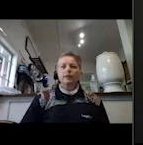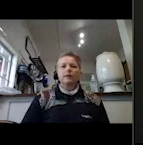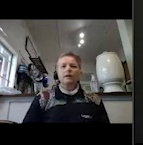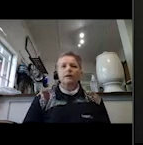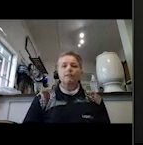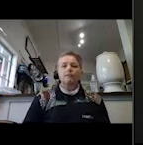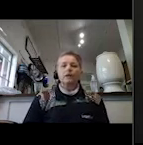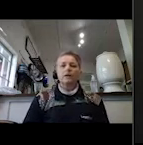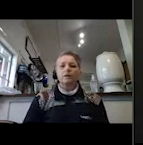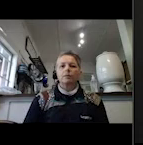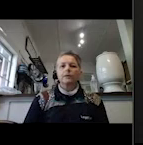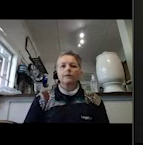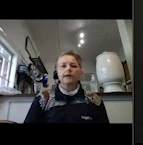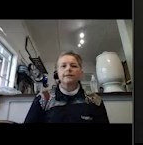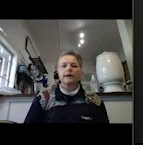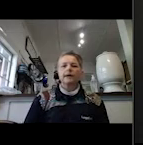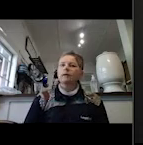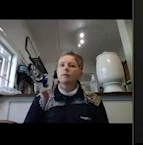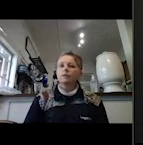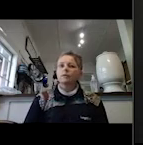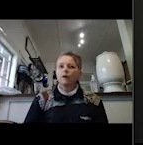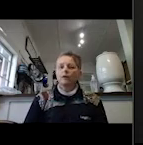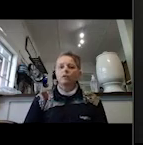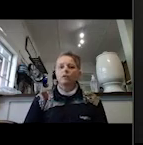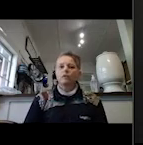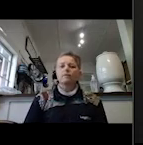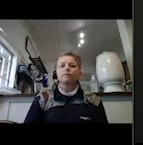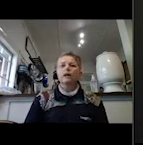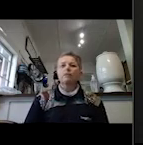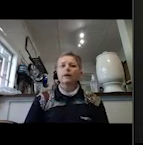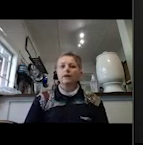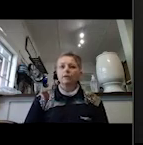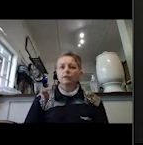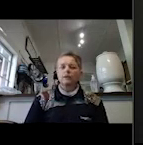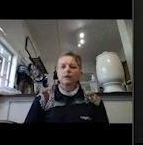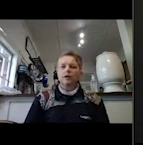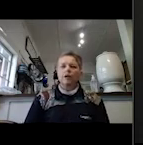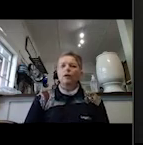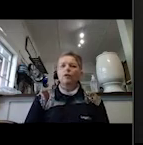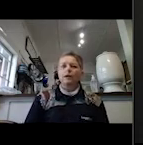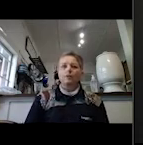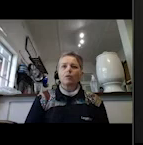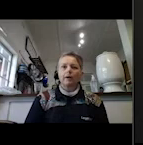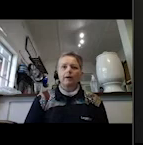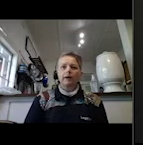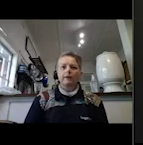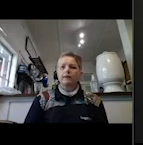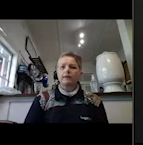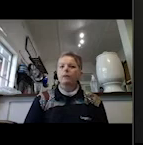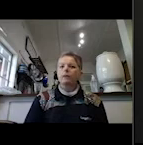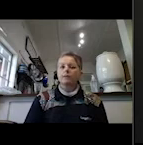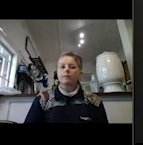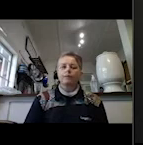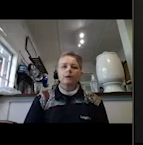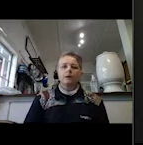that the person they say was violent to them cannot hurt them anymore and can't